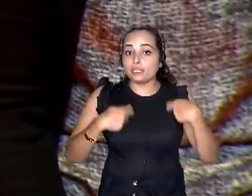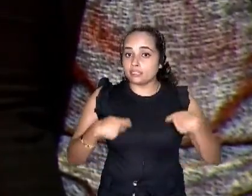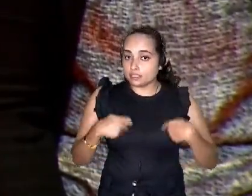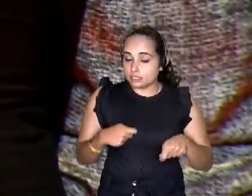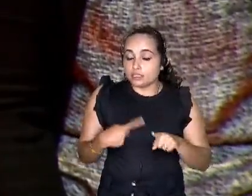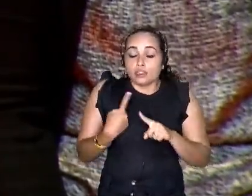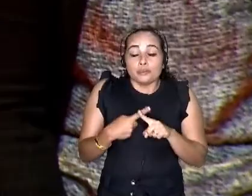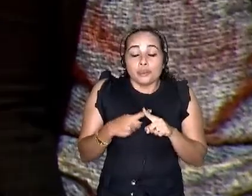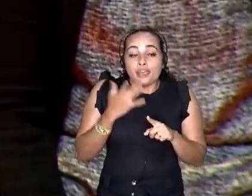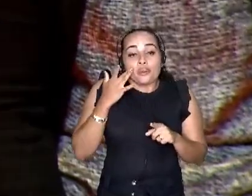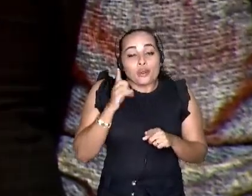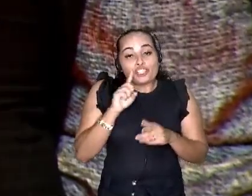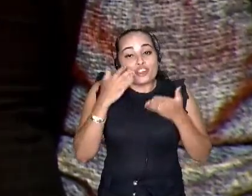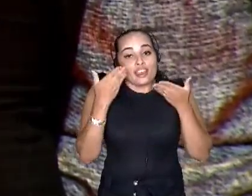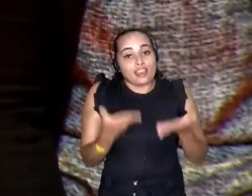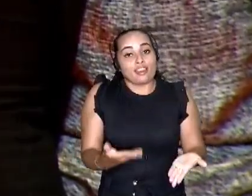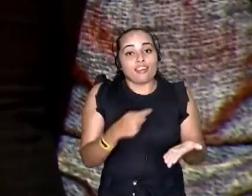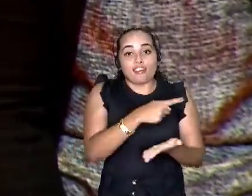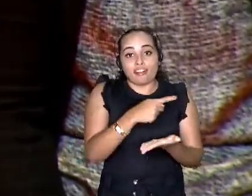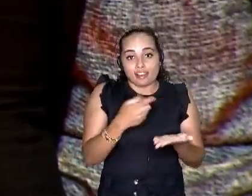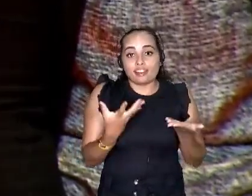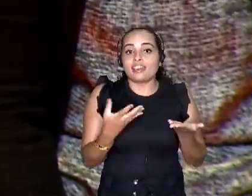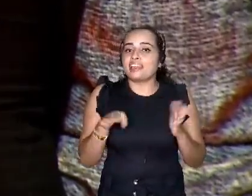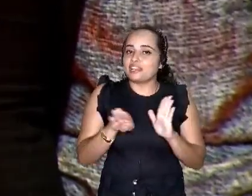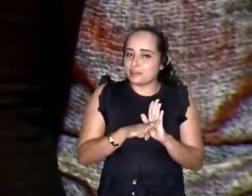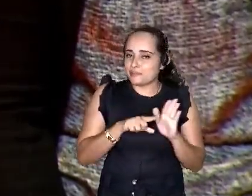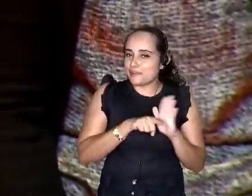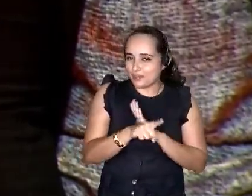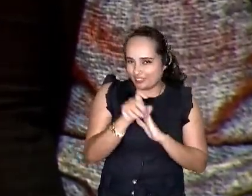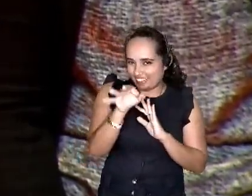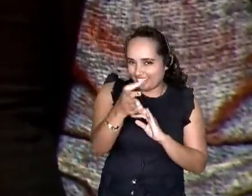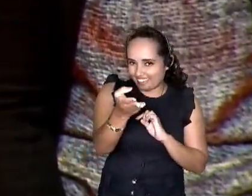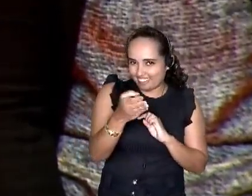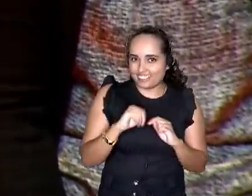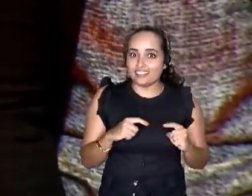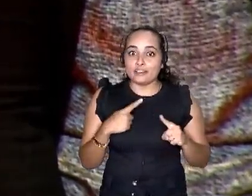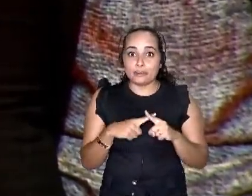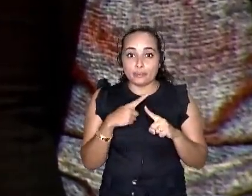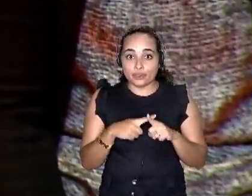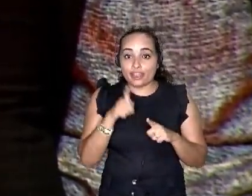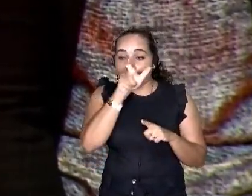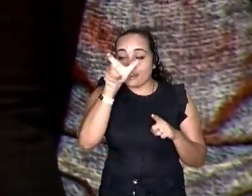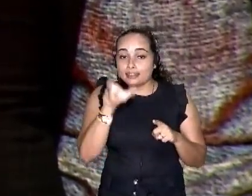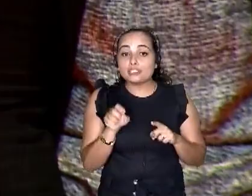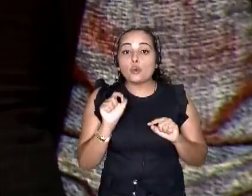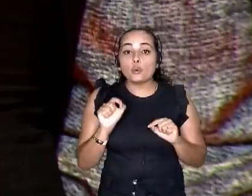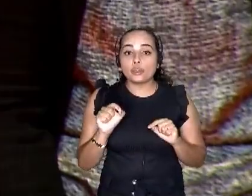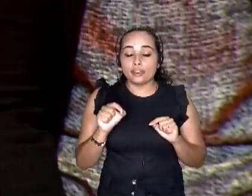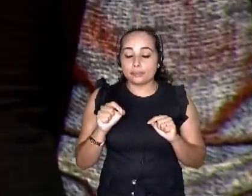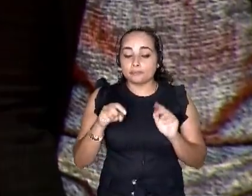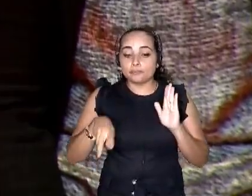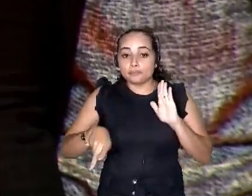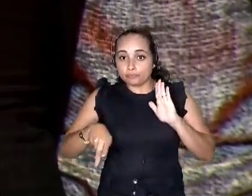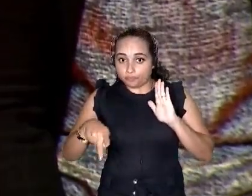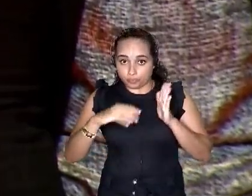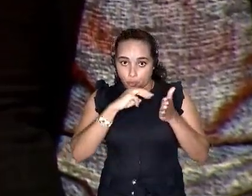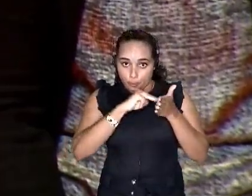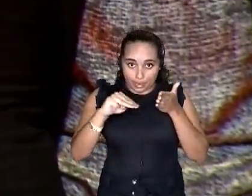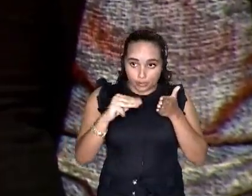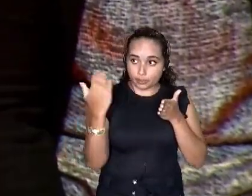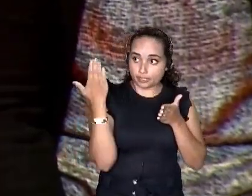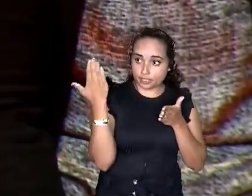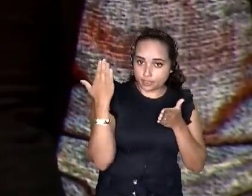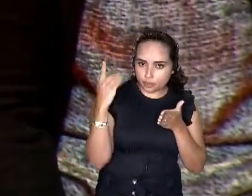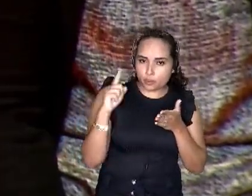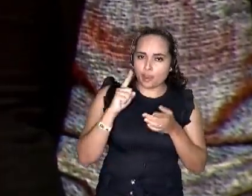to get to. I think the risk is this. When we had a formulary method that was objective, and in applying the formulary